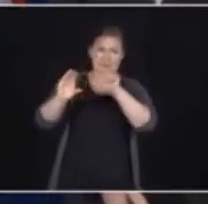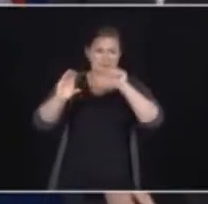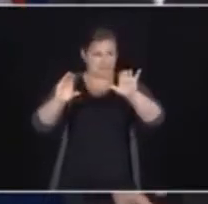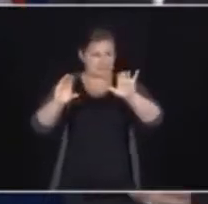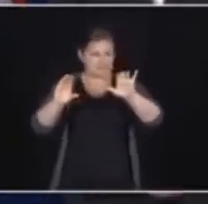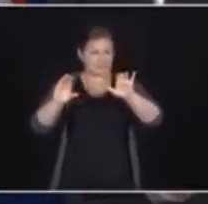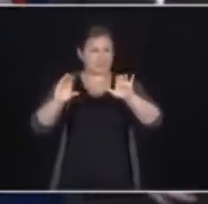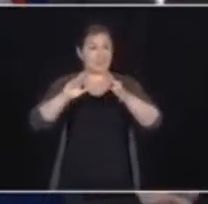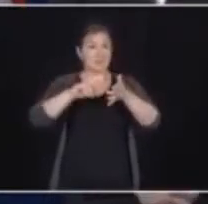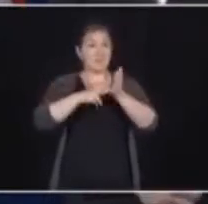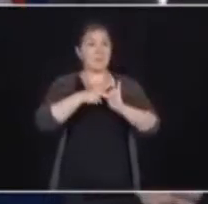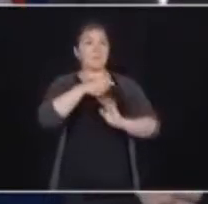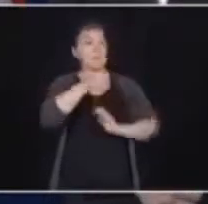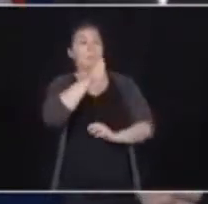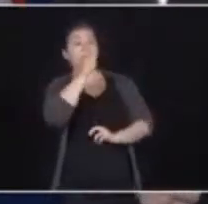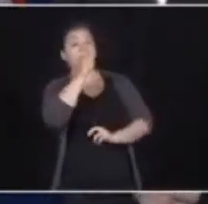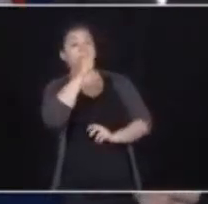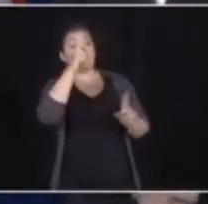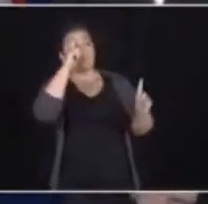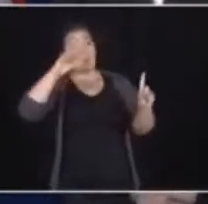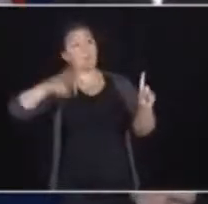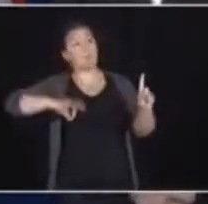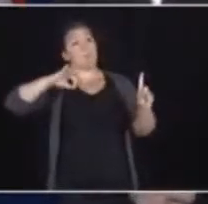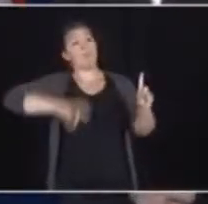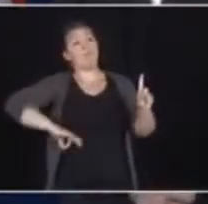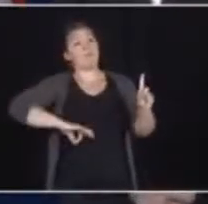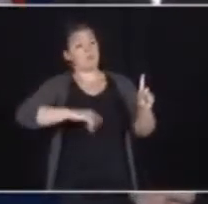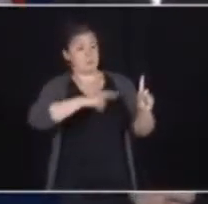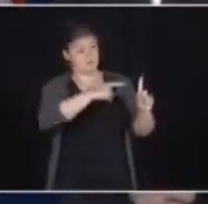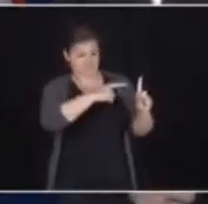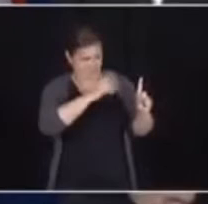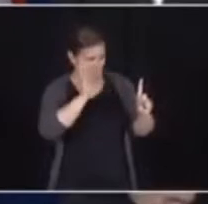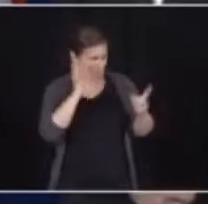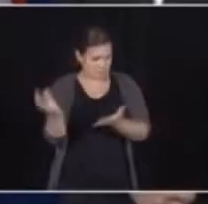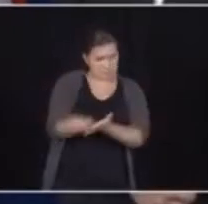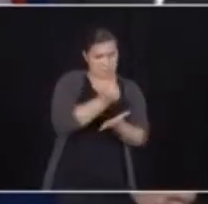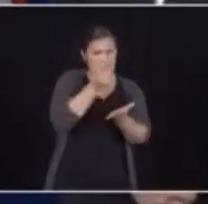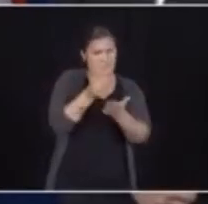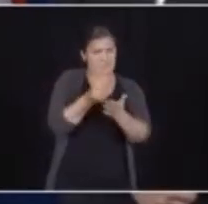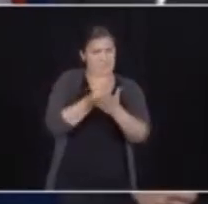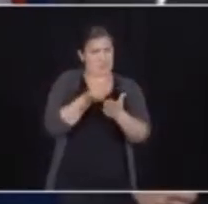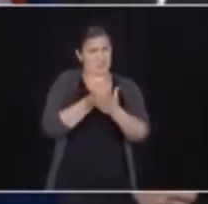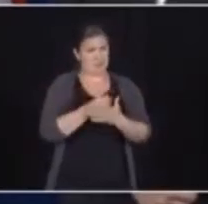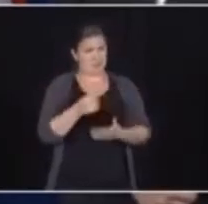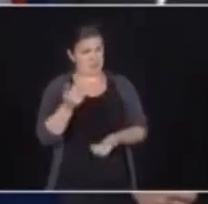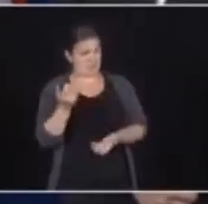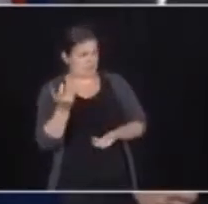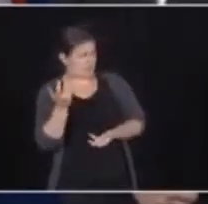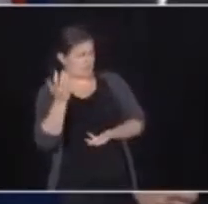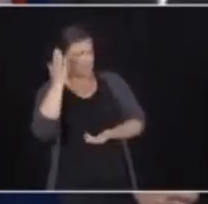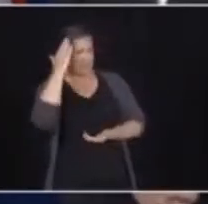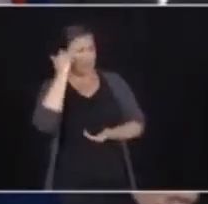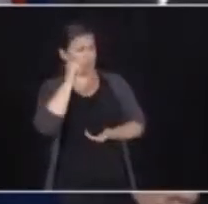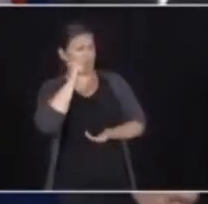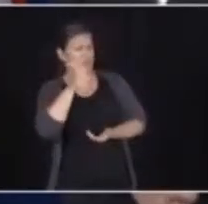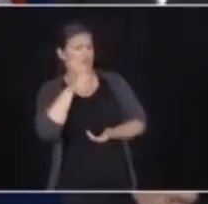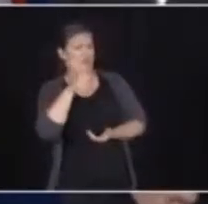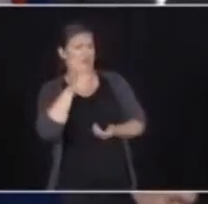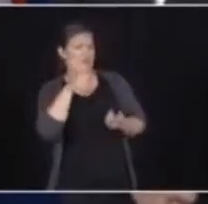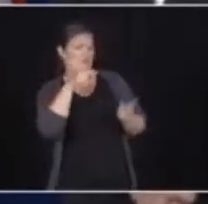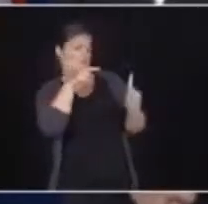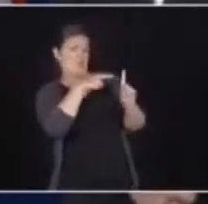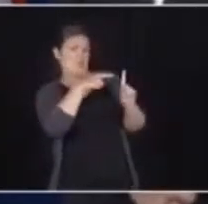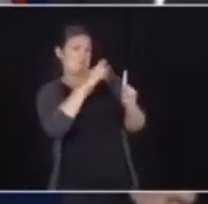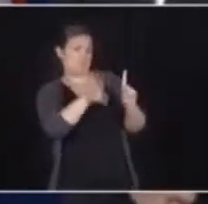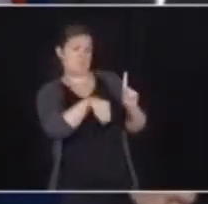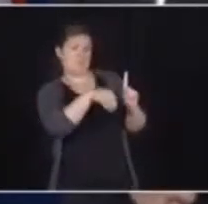for-profit operators be able to draw from that fund? And if they're able to, why would you not just say to them, you have to provide air